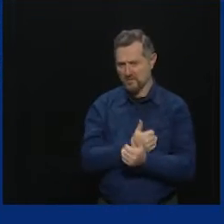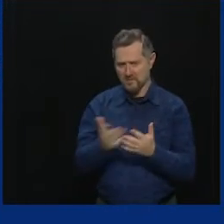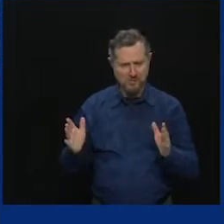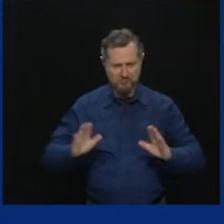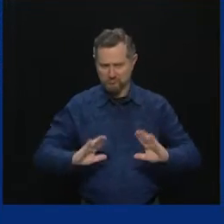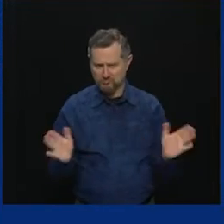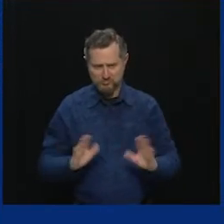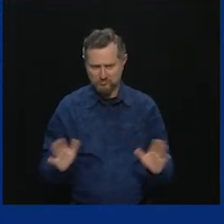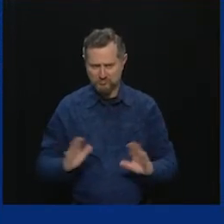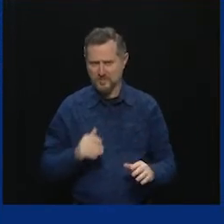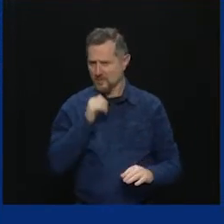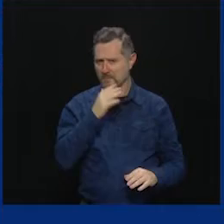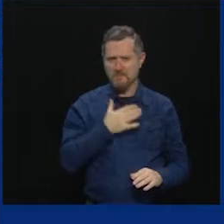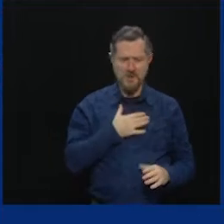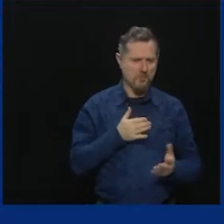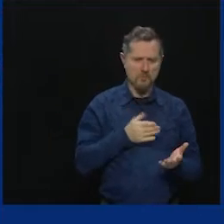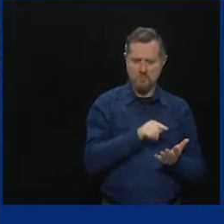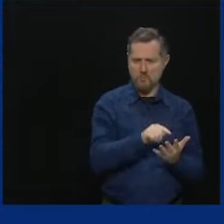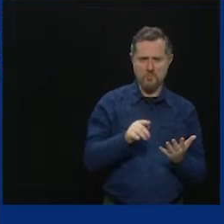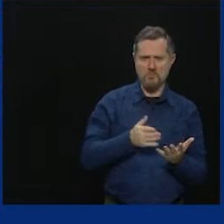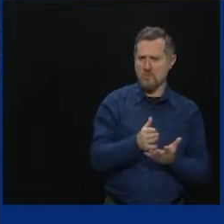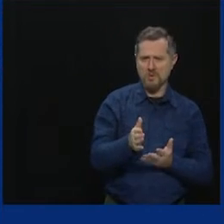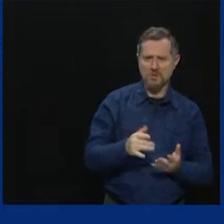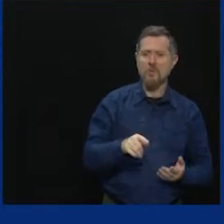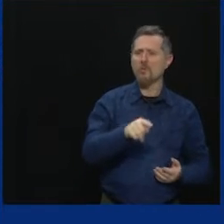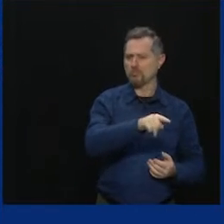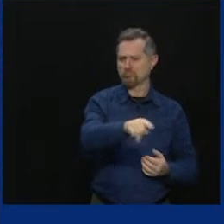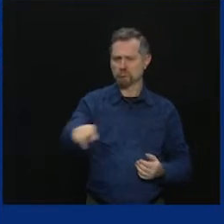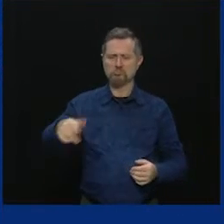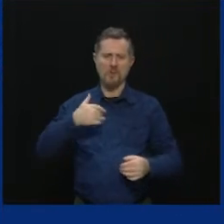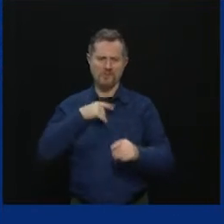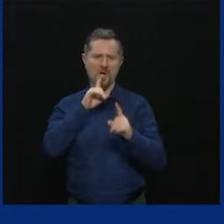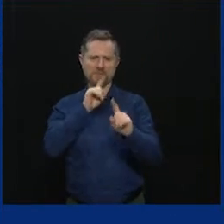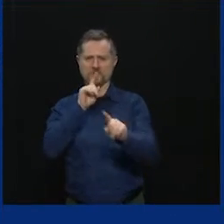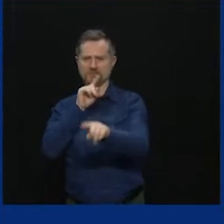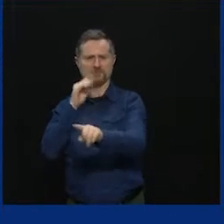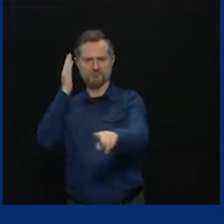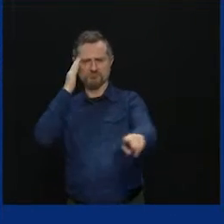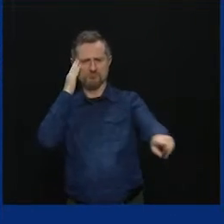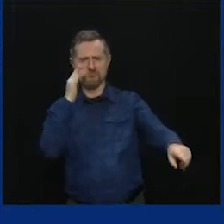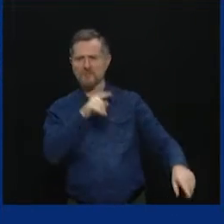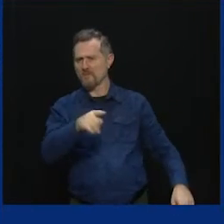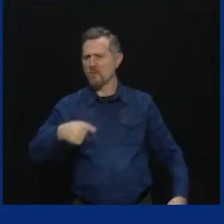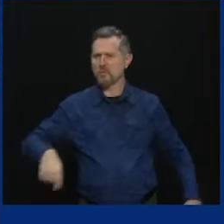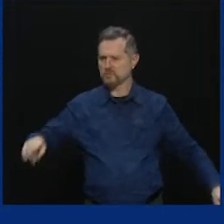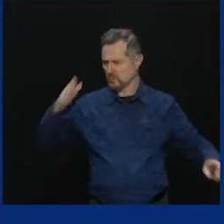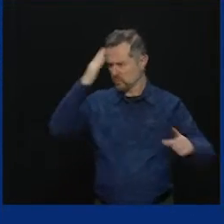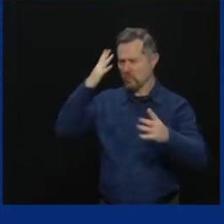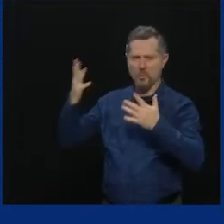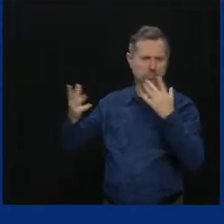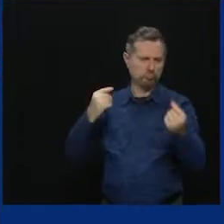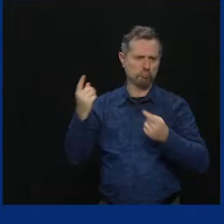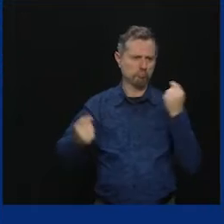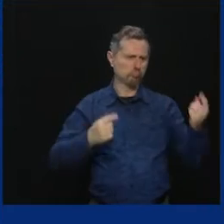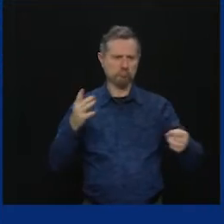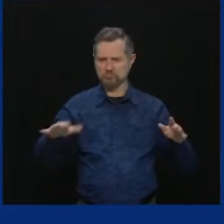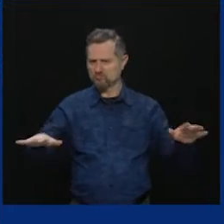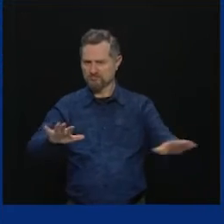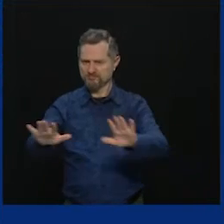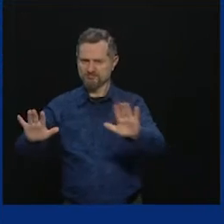I operate. I know you have the answers, and you have the answers, and you have the answers, and you have the answers, and you have the